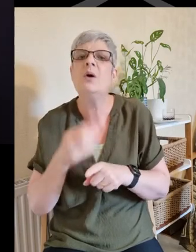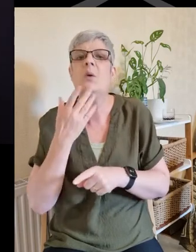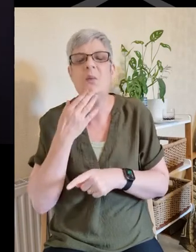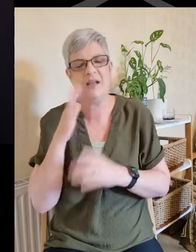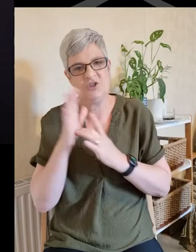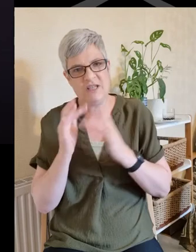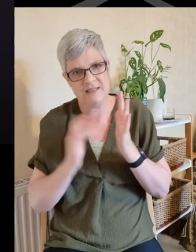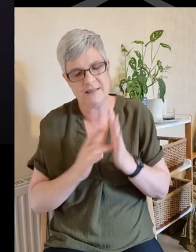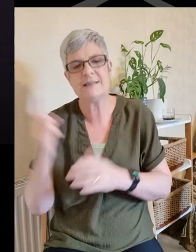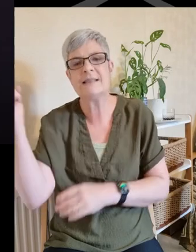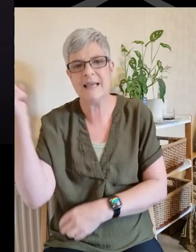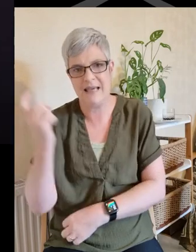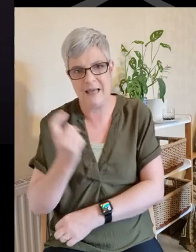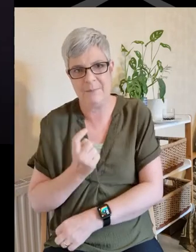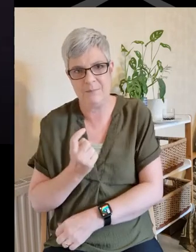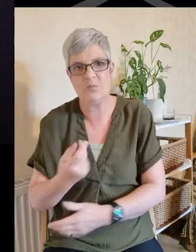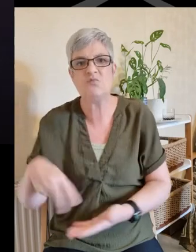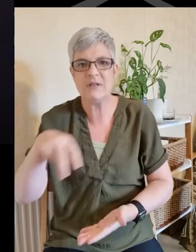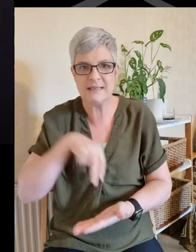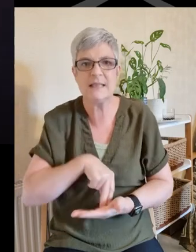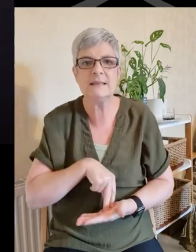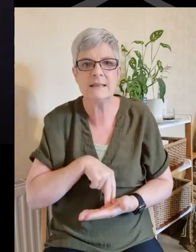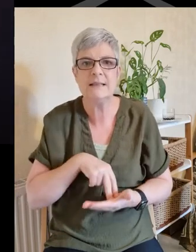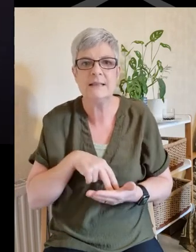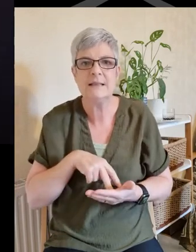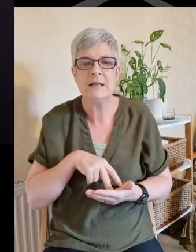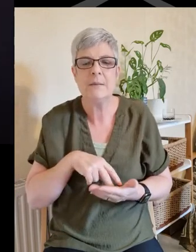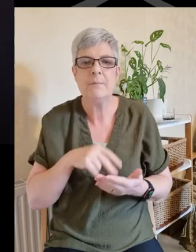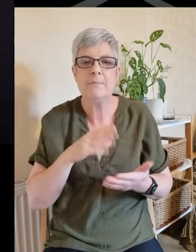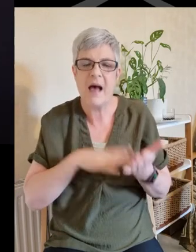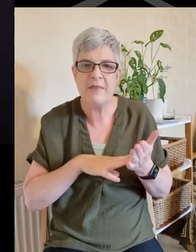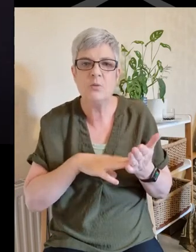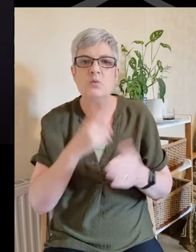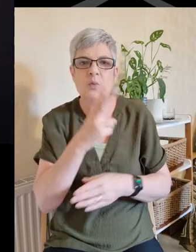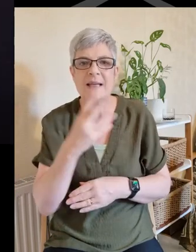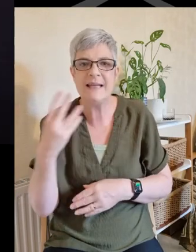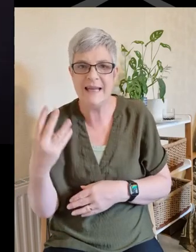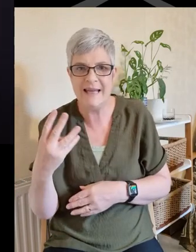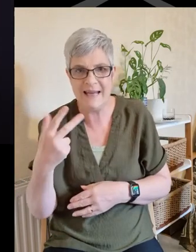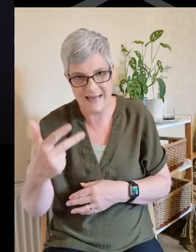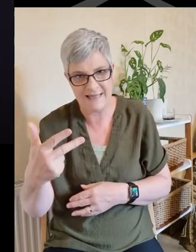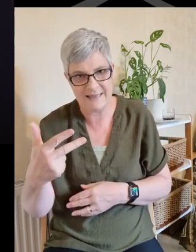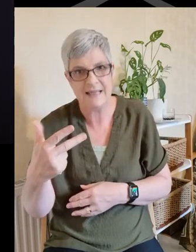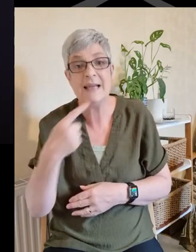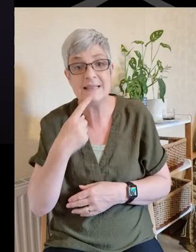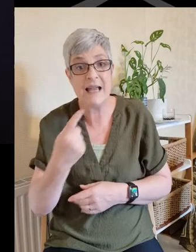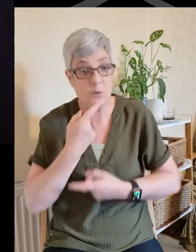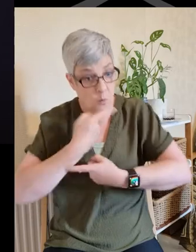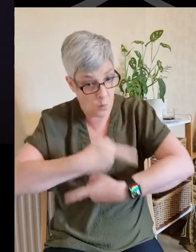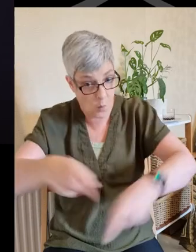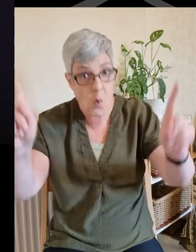his disciples, Matthew chapter 28, and told them that they were to go into all the world.